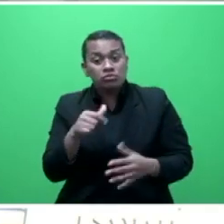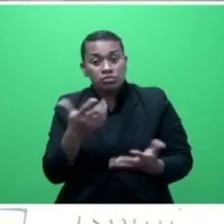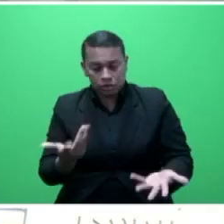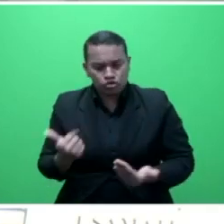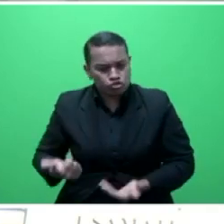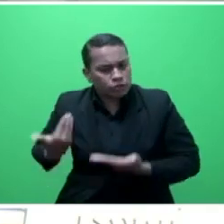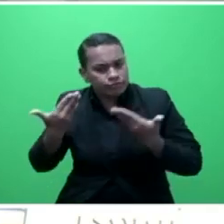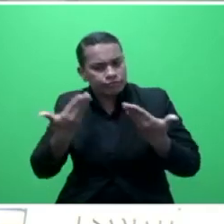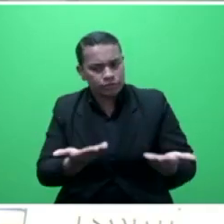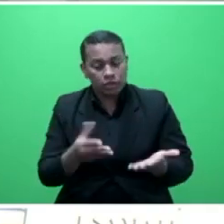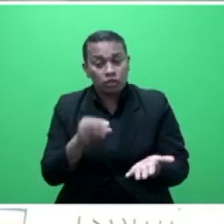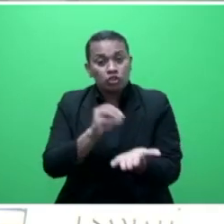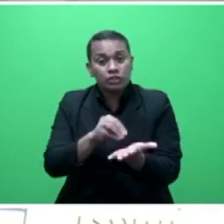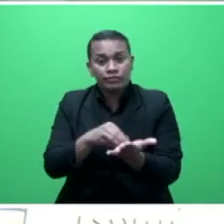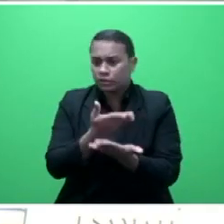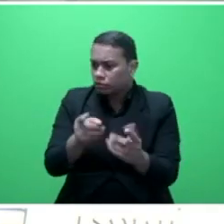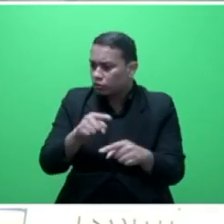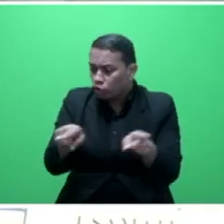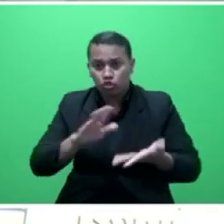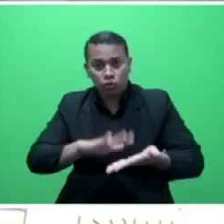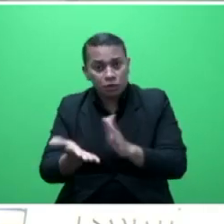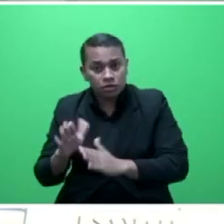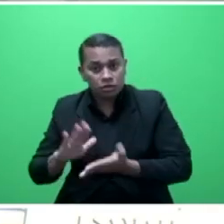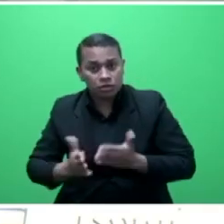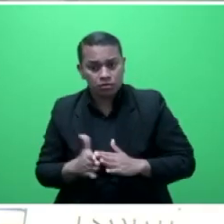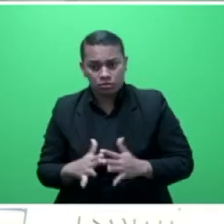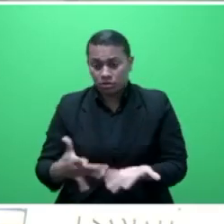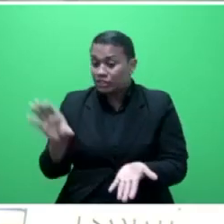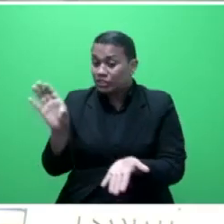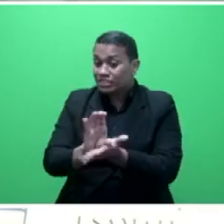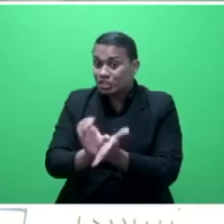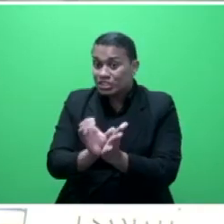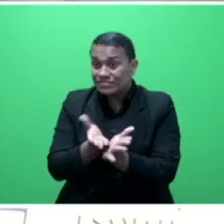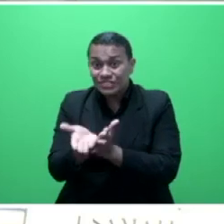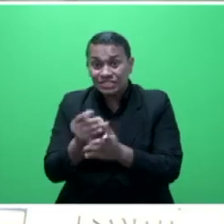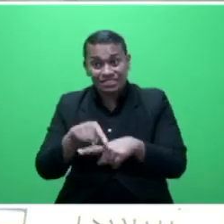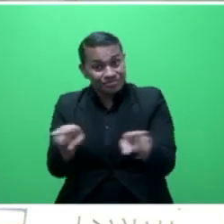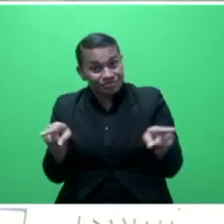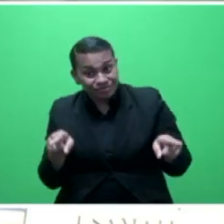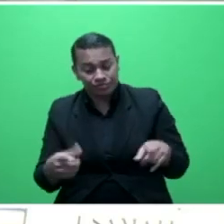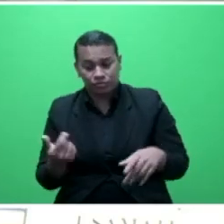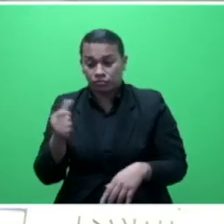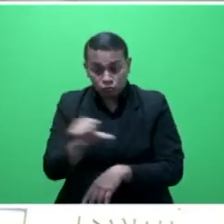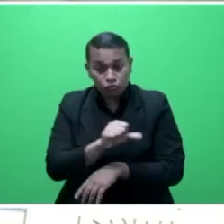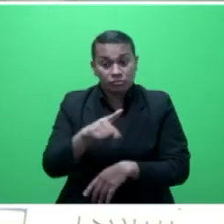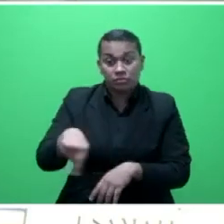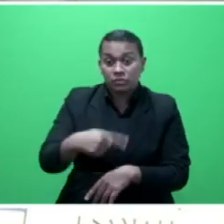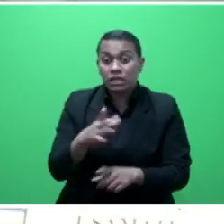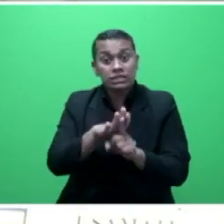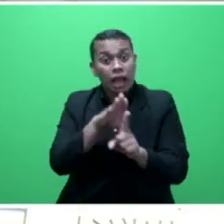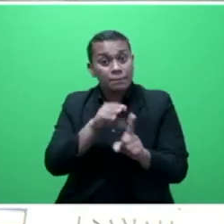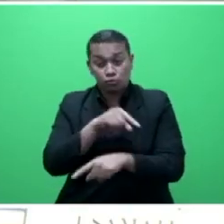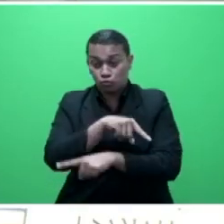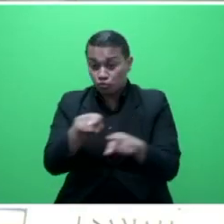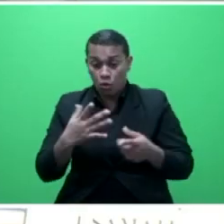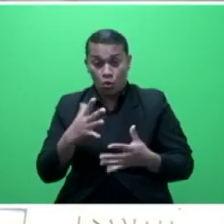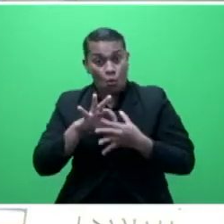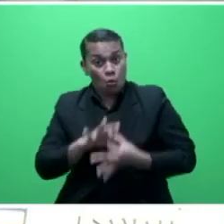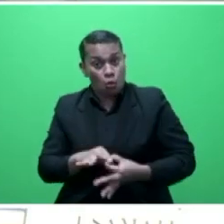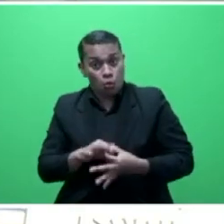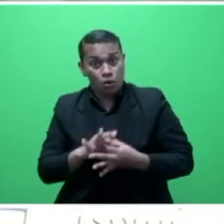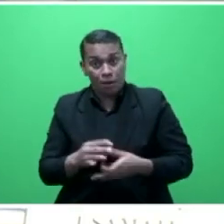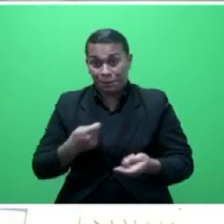see the cost savings from this whole wholesale customs restructure. If you're running a supermarket or an auto dealership or an appliance